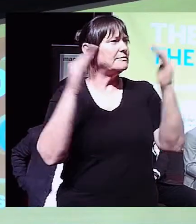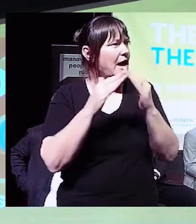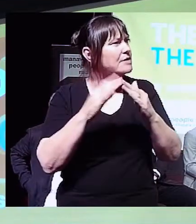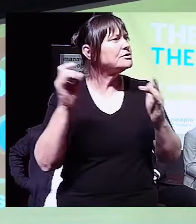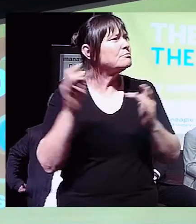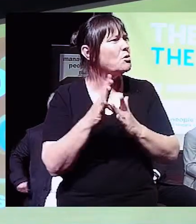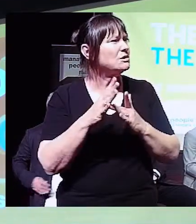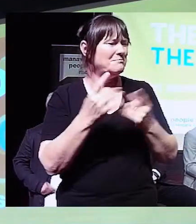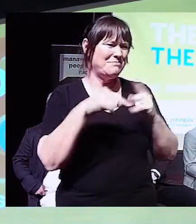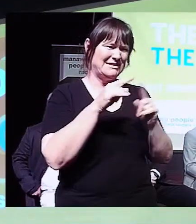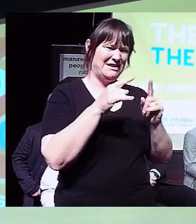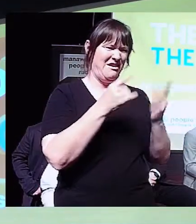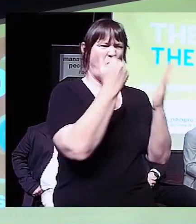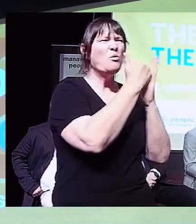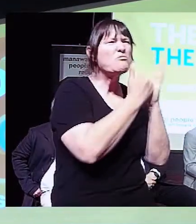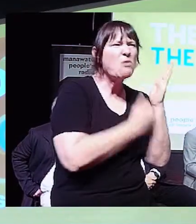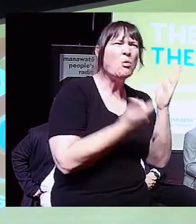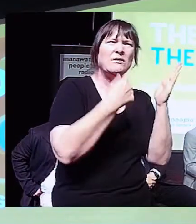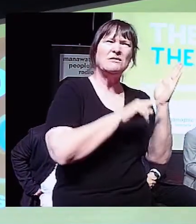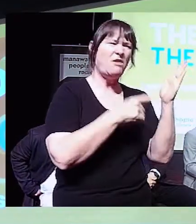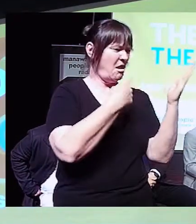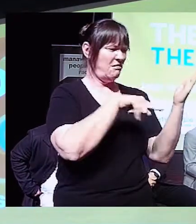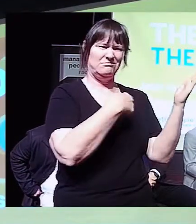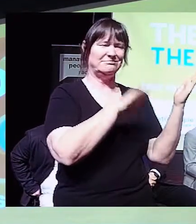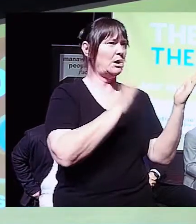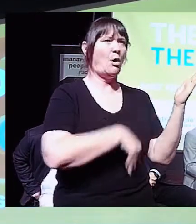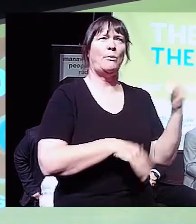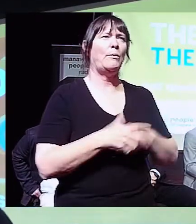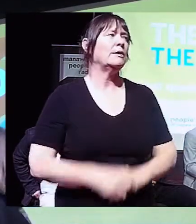cutting the red tape so it can happen is vital.